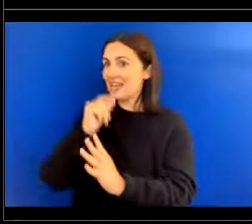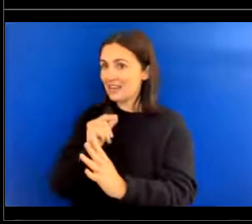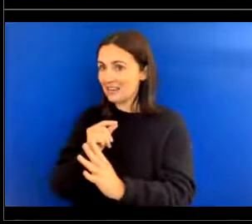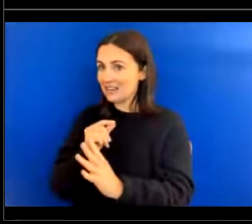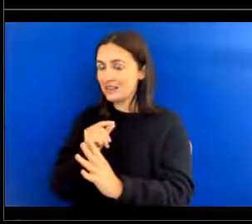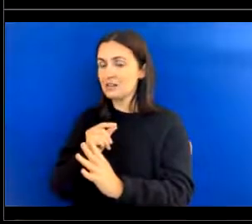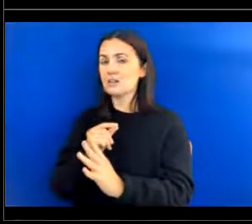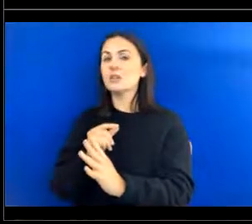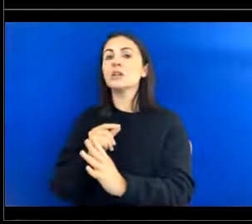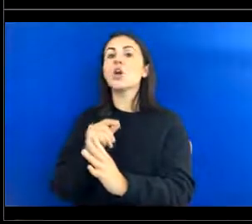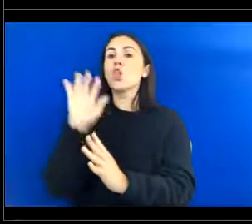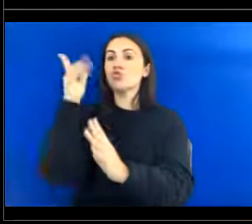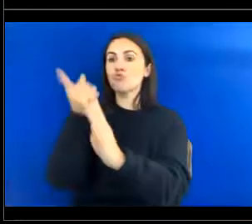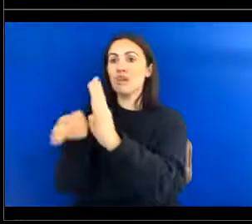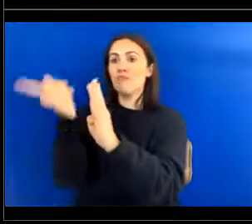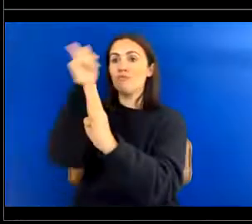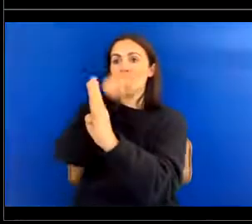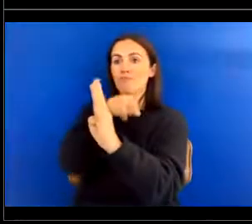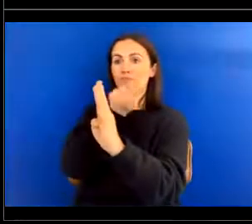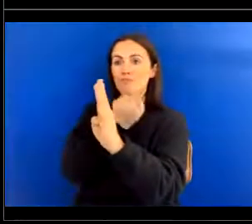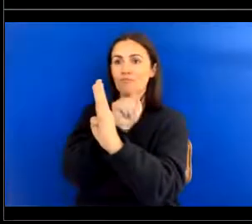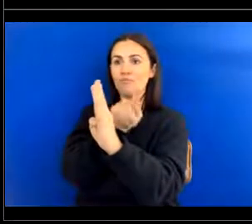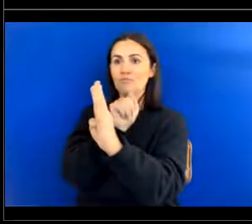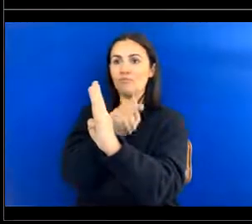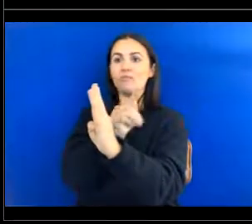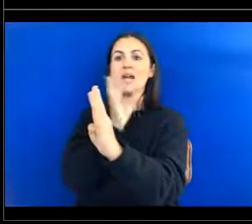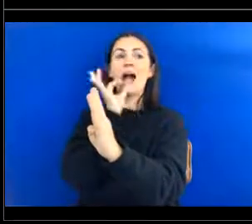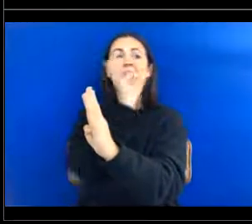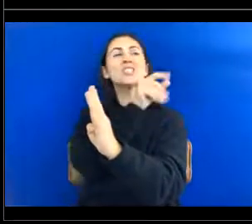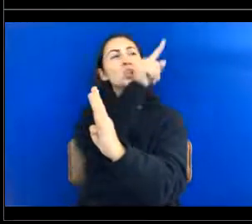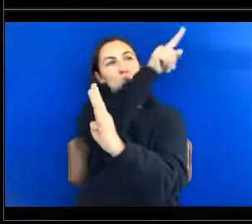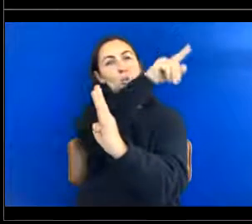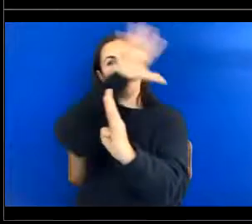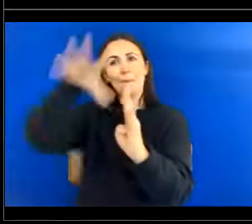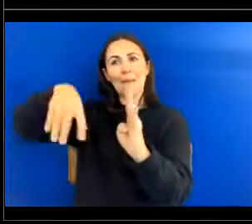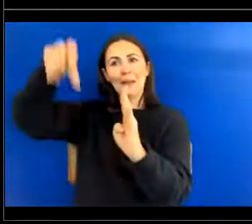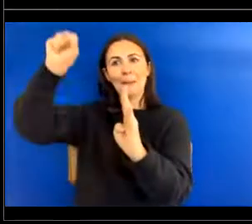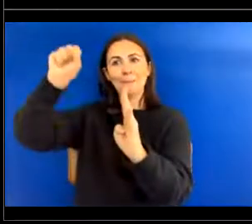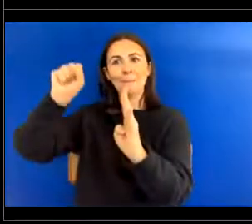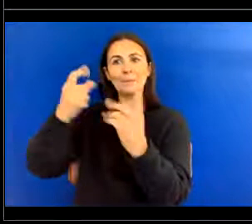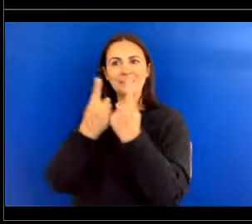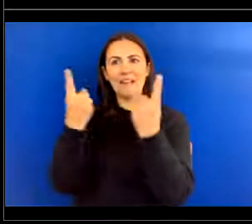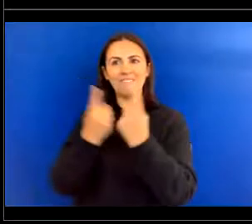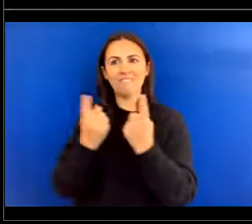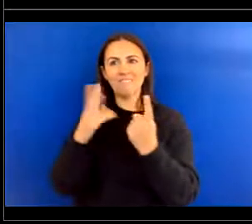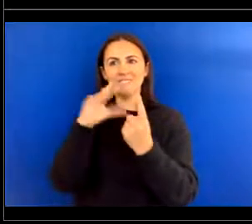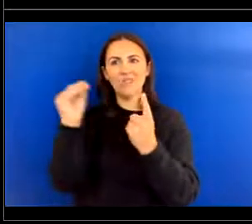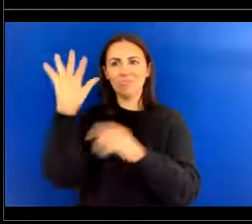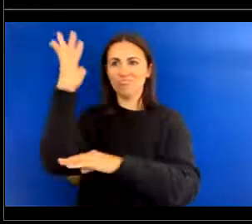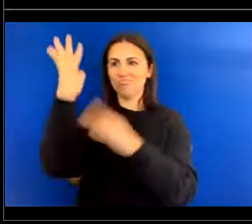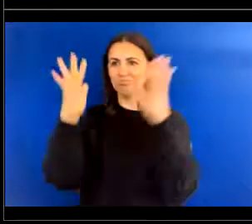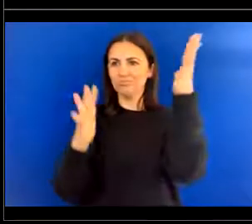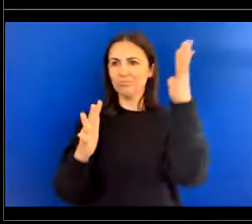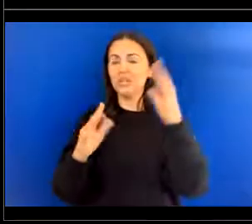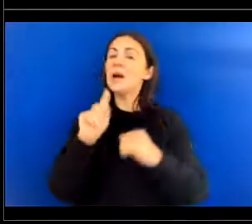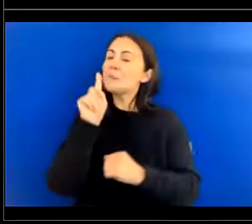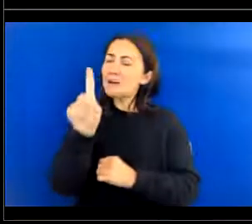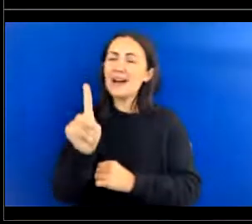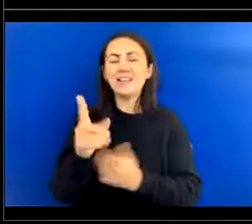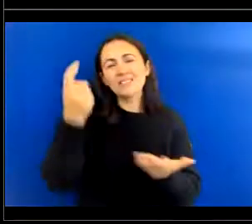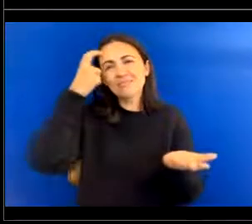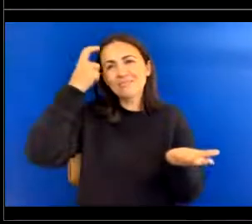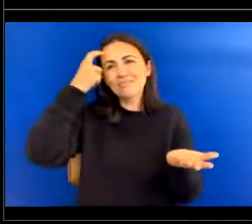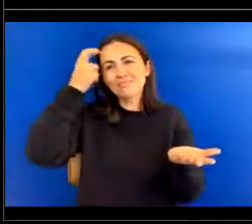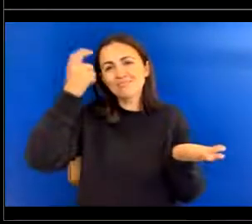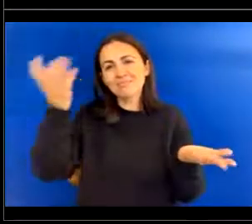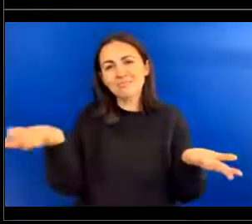with what you've trimmed from the tree. But as anything with neighbours, a common sense approach is